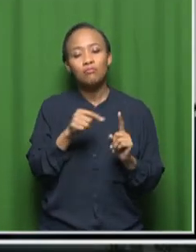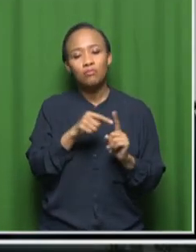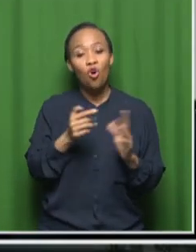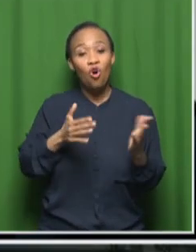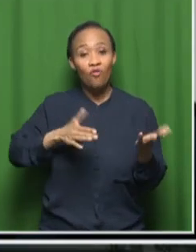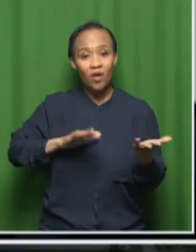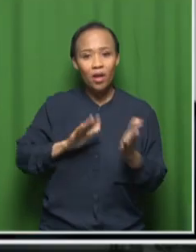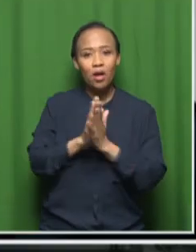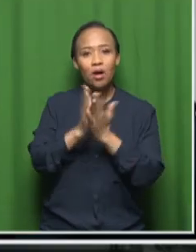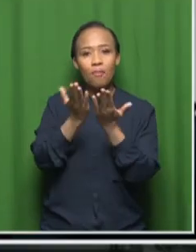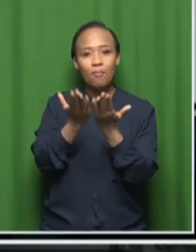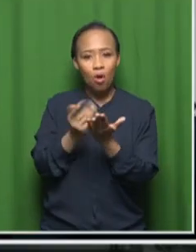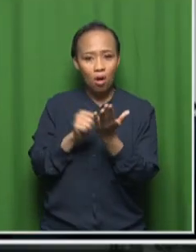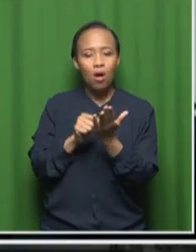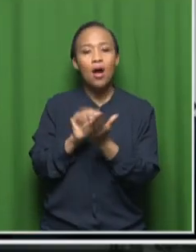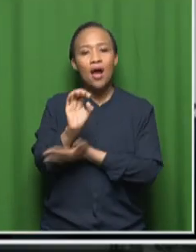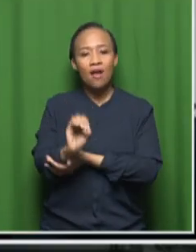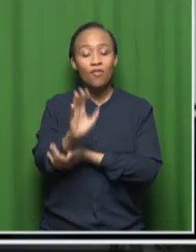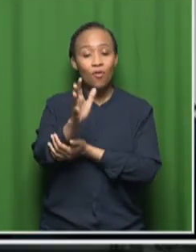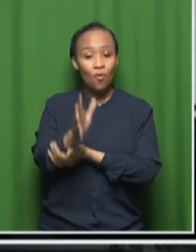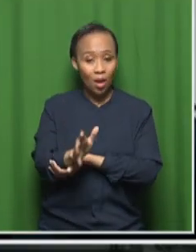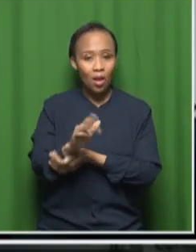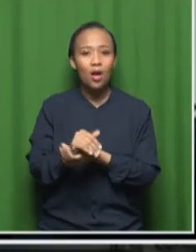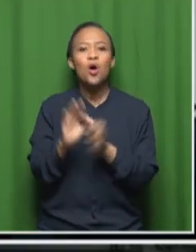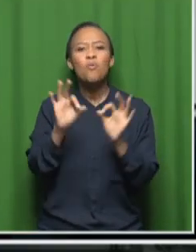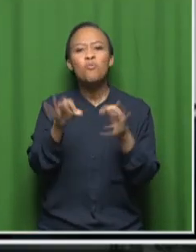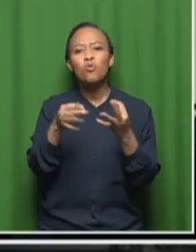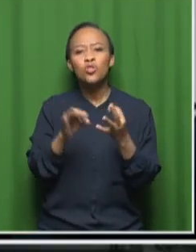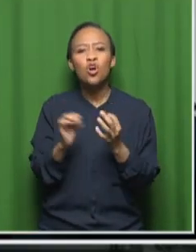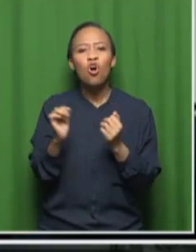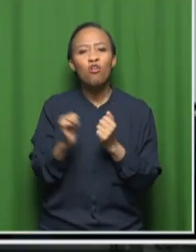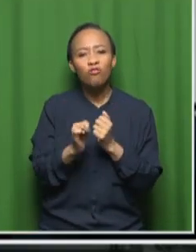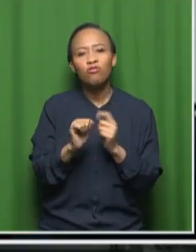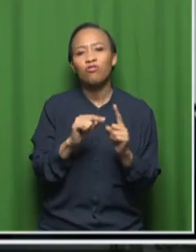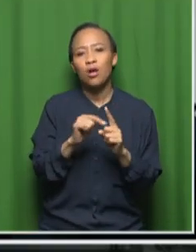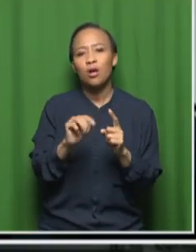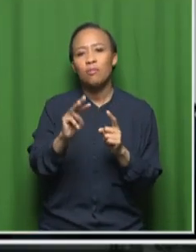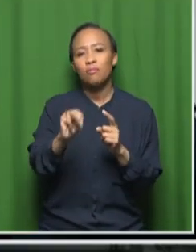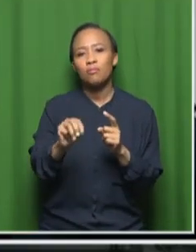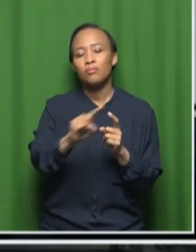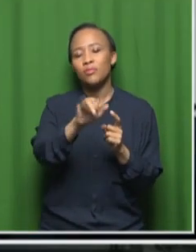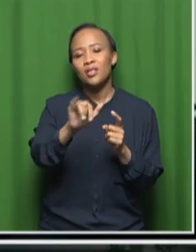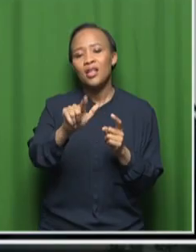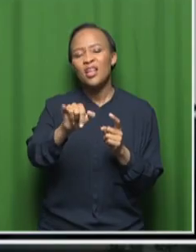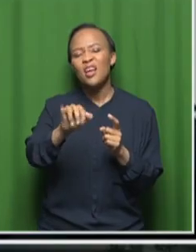out that coincides with this tribute, The Music of Mzilikazi Khumalo, Language, Culture and Song in South